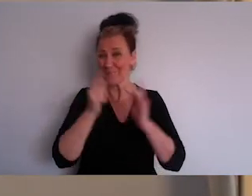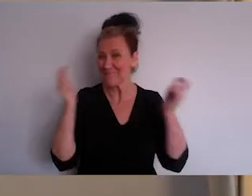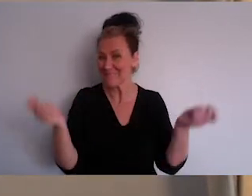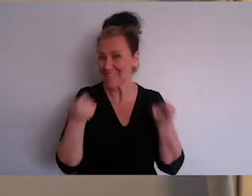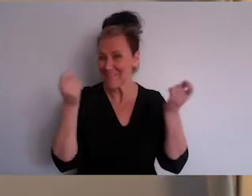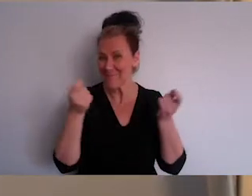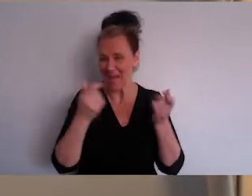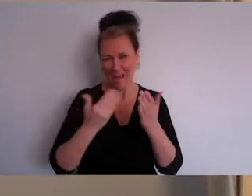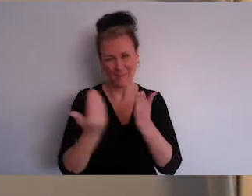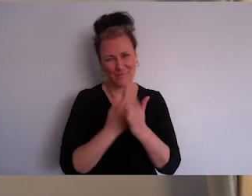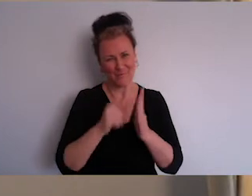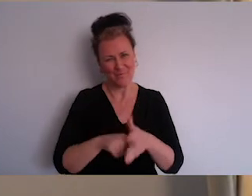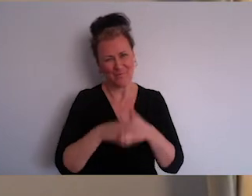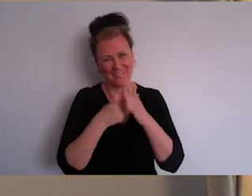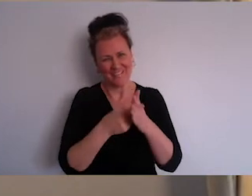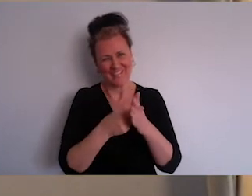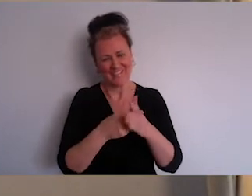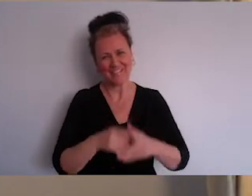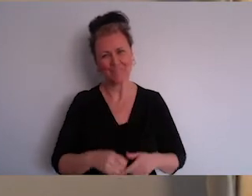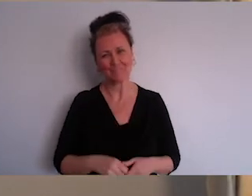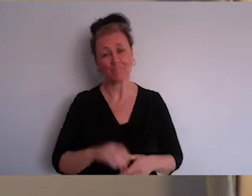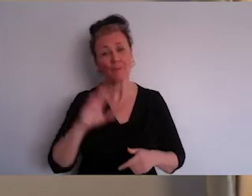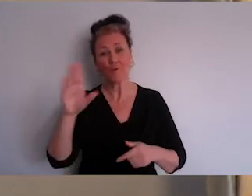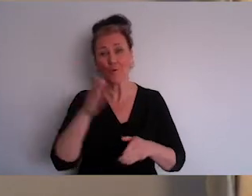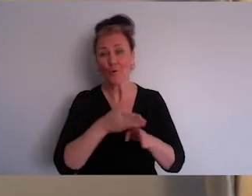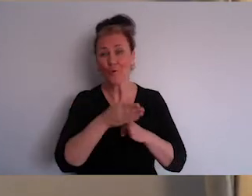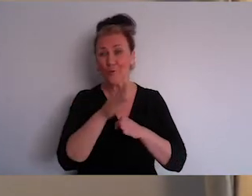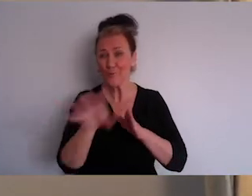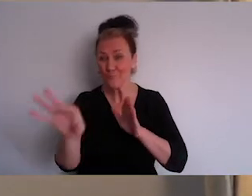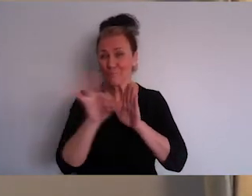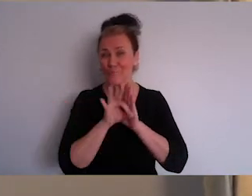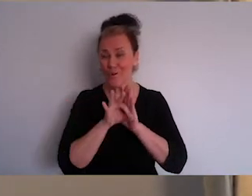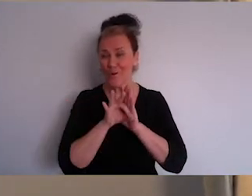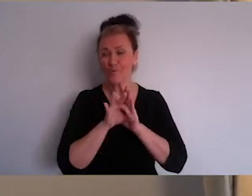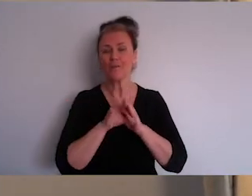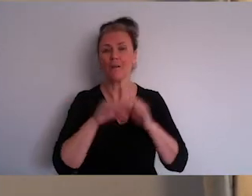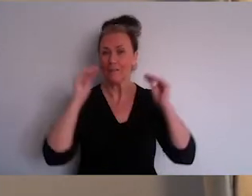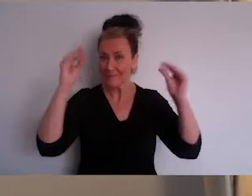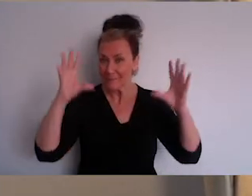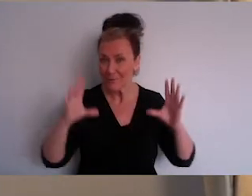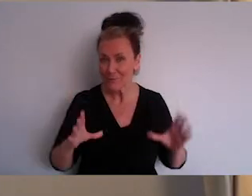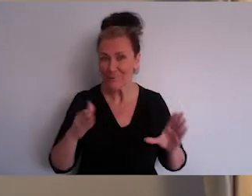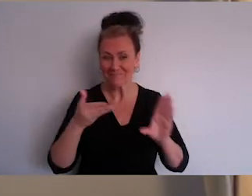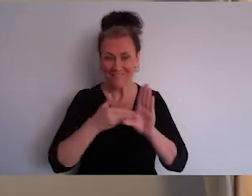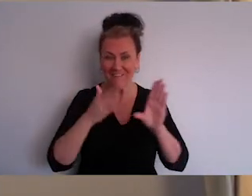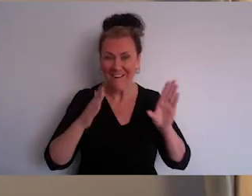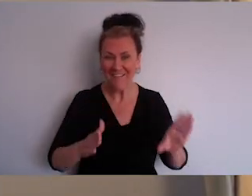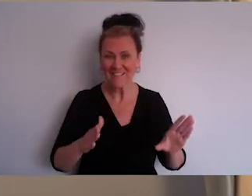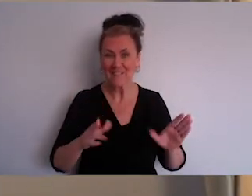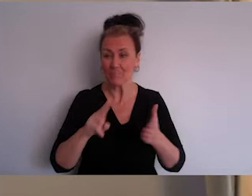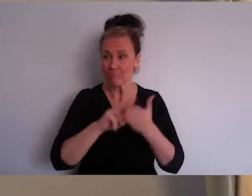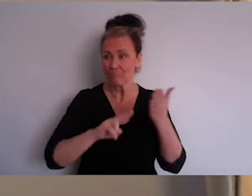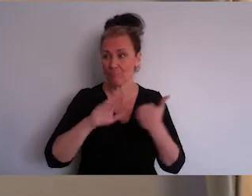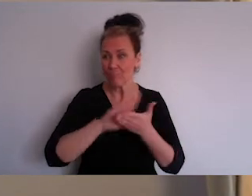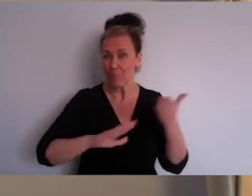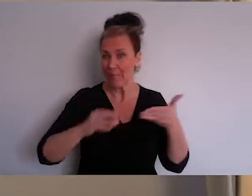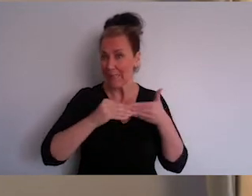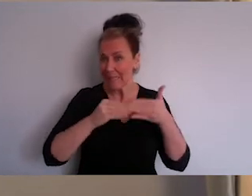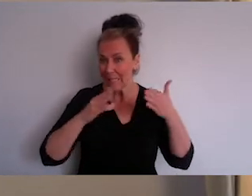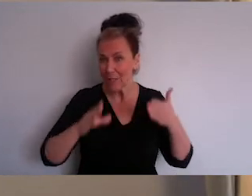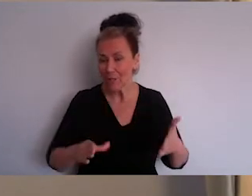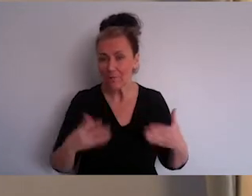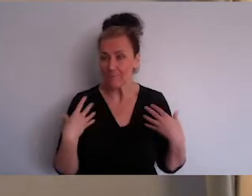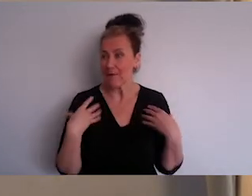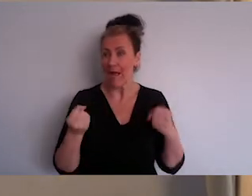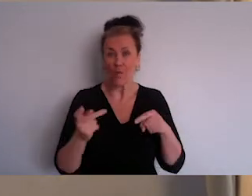beginnings. While the careers you have chosen as teachers, psychologists, institutional leaders, and health professionals may